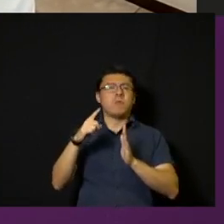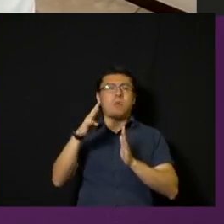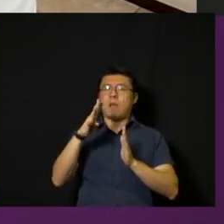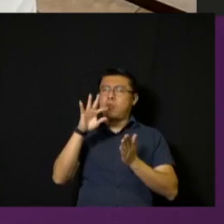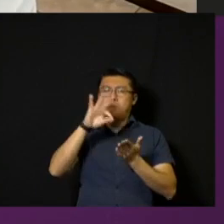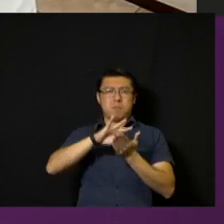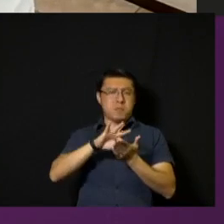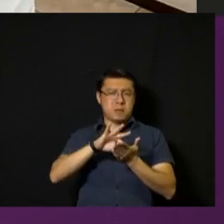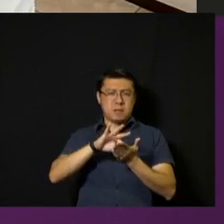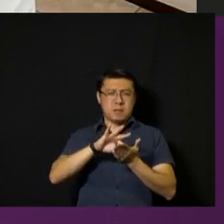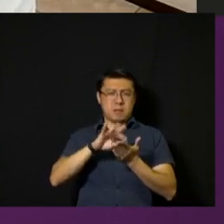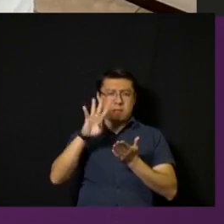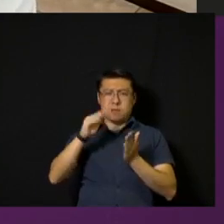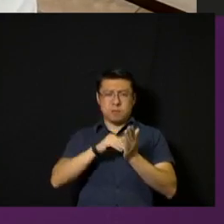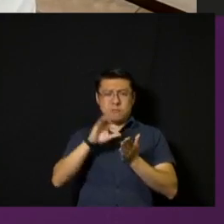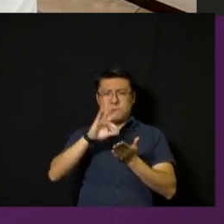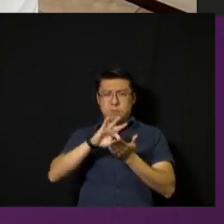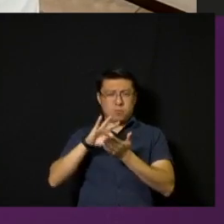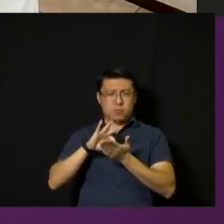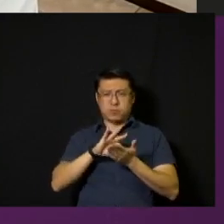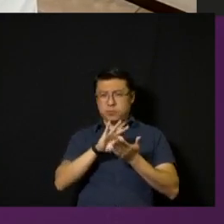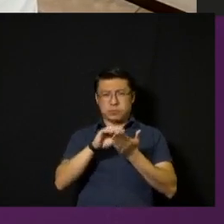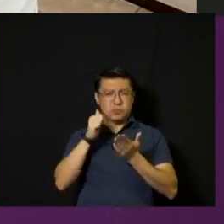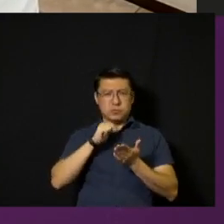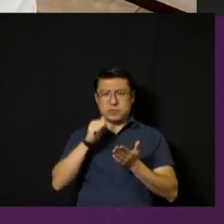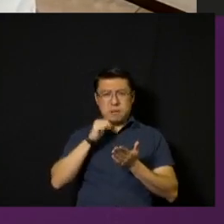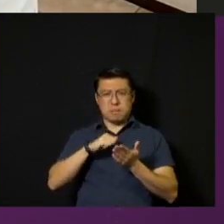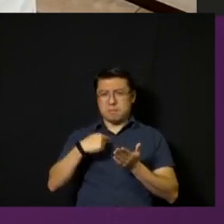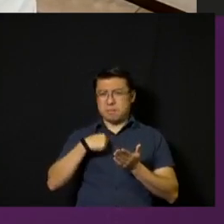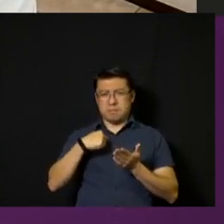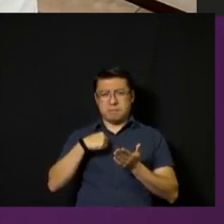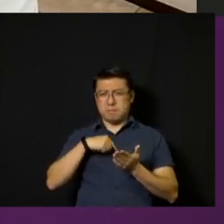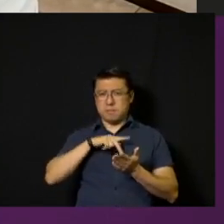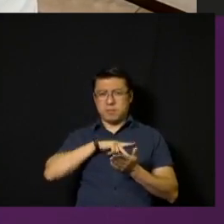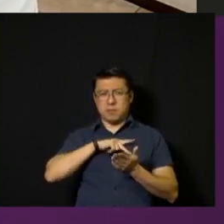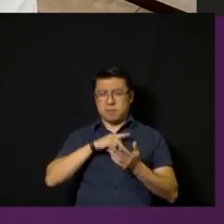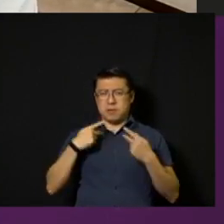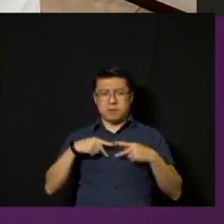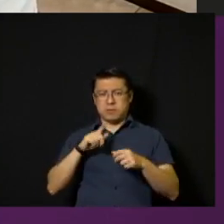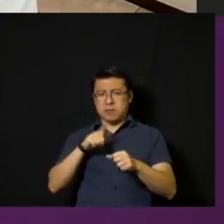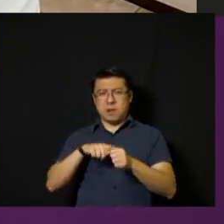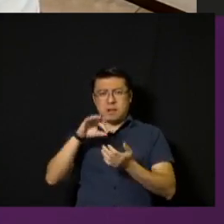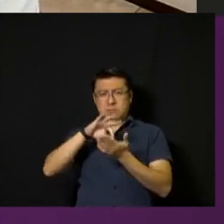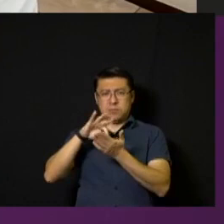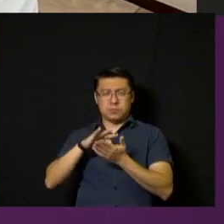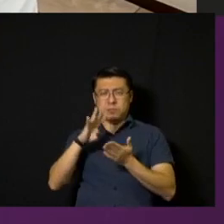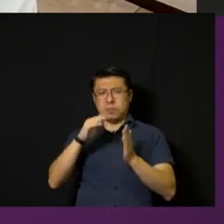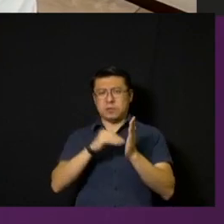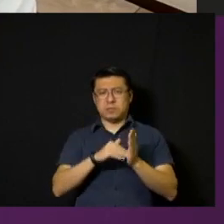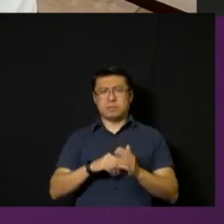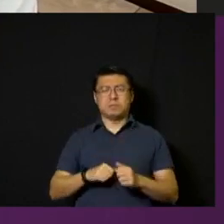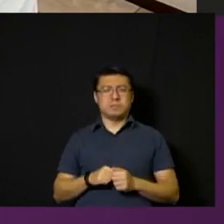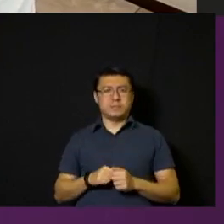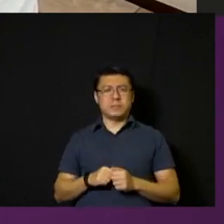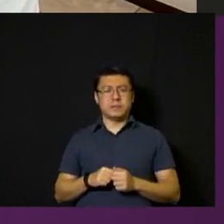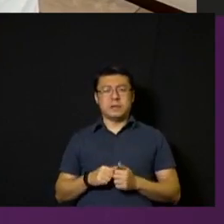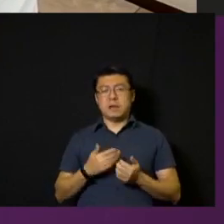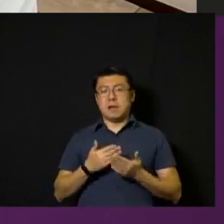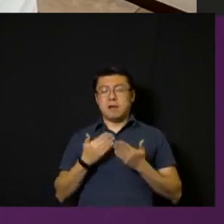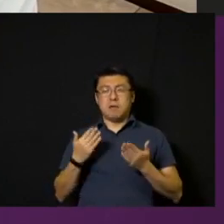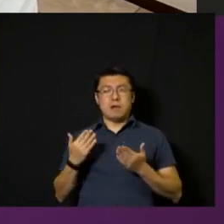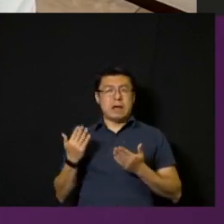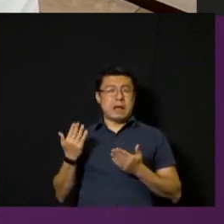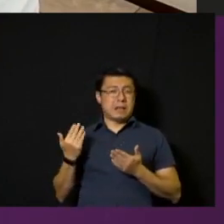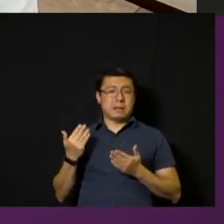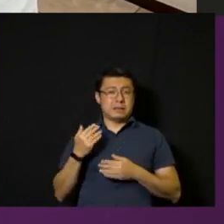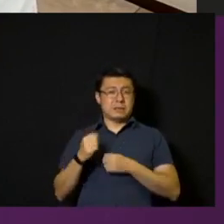my 4,000 personal points fix. And today, I think these years, I've